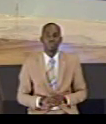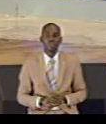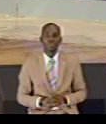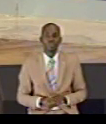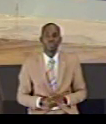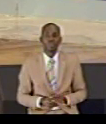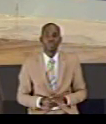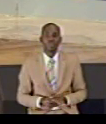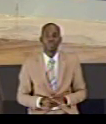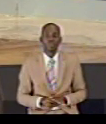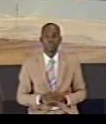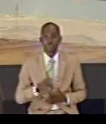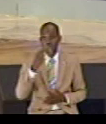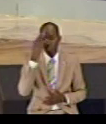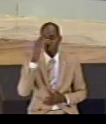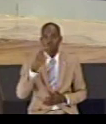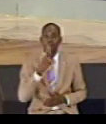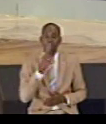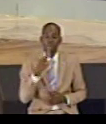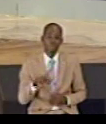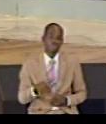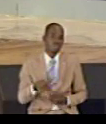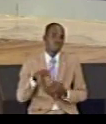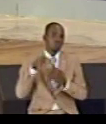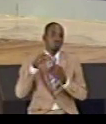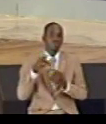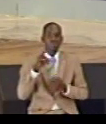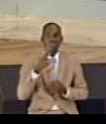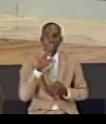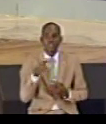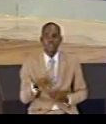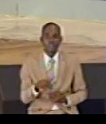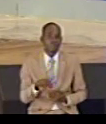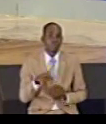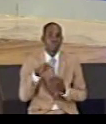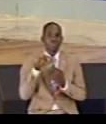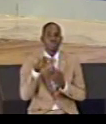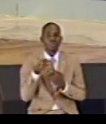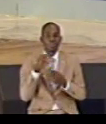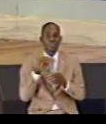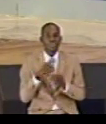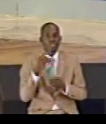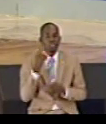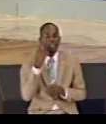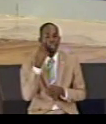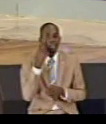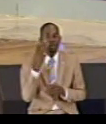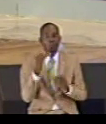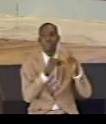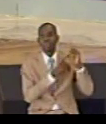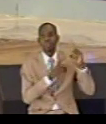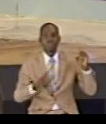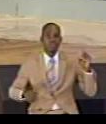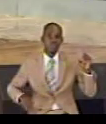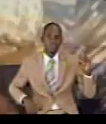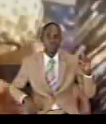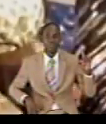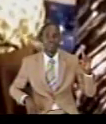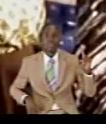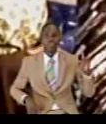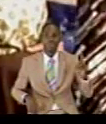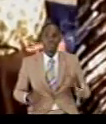And you know you are special, special in the sight of the Lord,